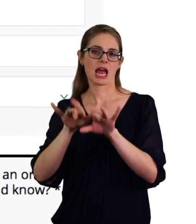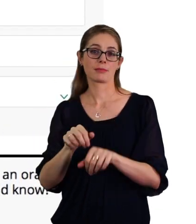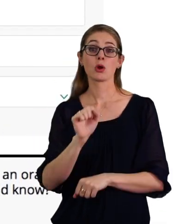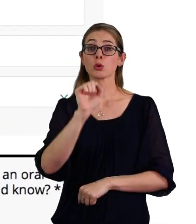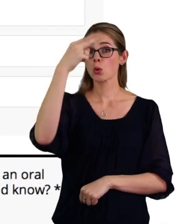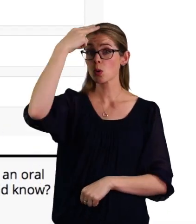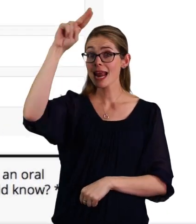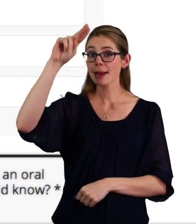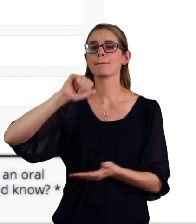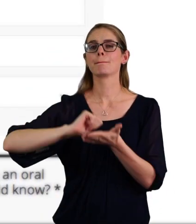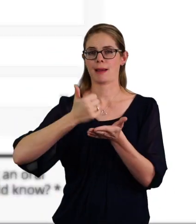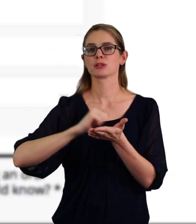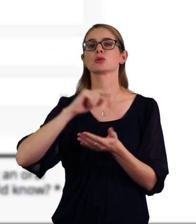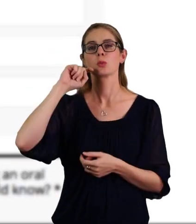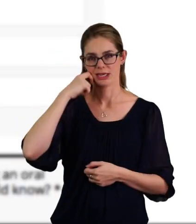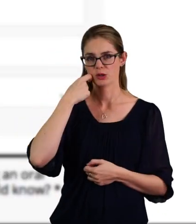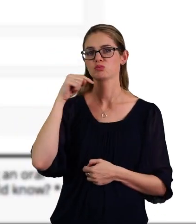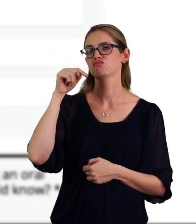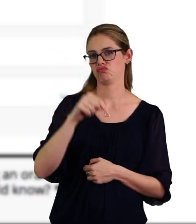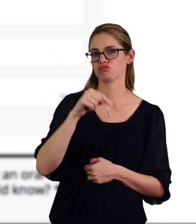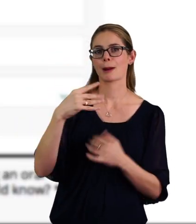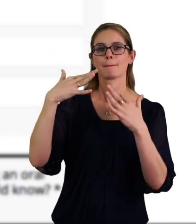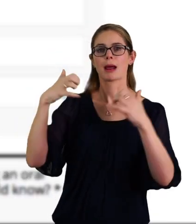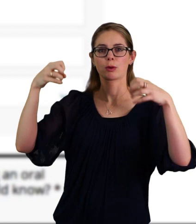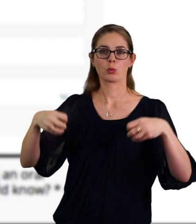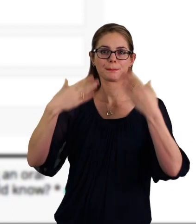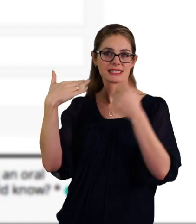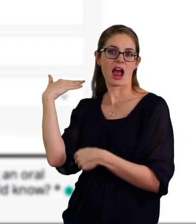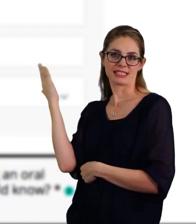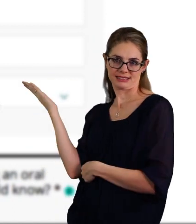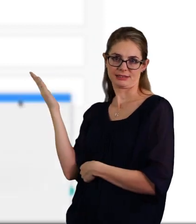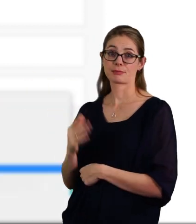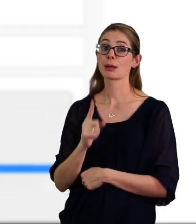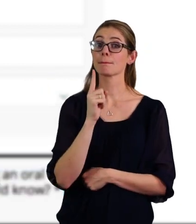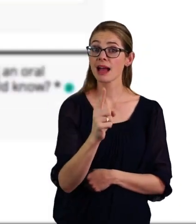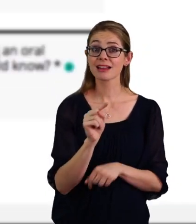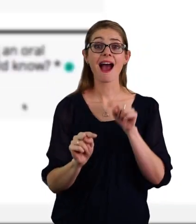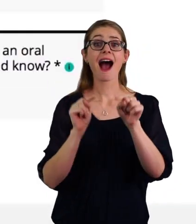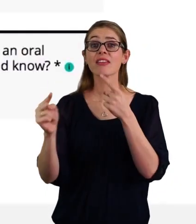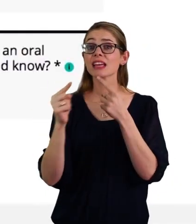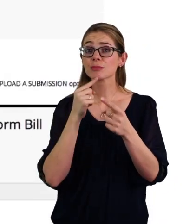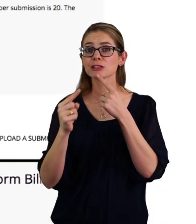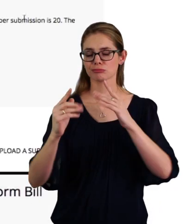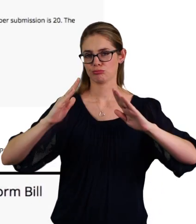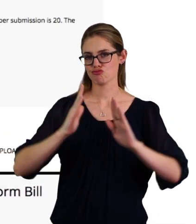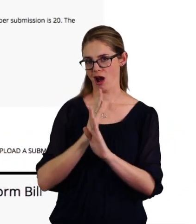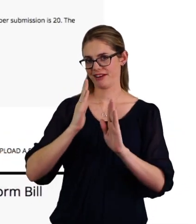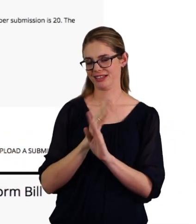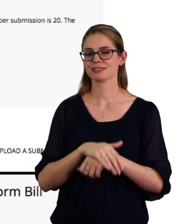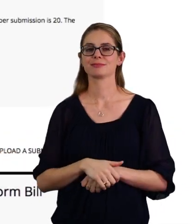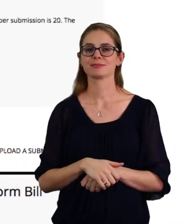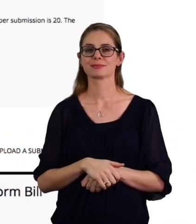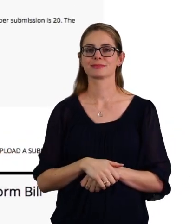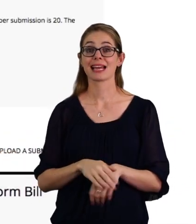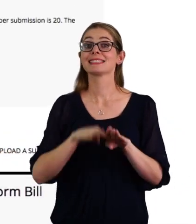your contact details. Your name will be published on the Parliament website, but the rest of your details will stay private. Step 2, make your